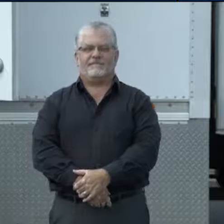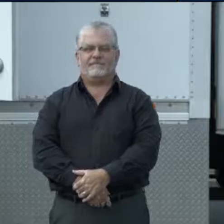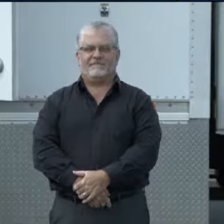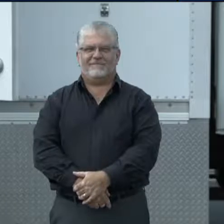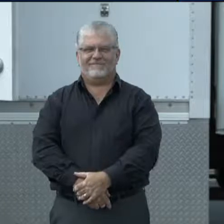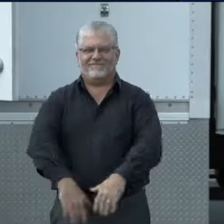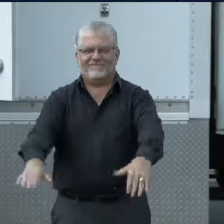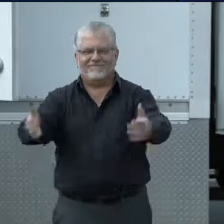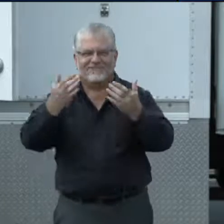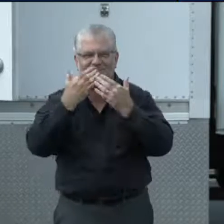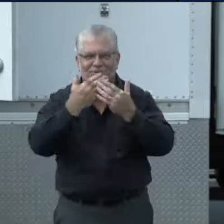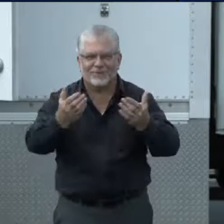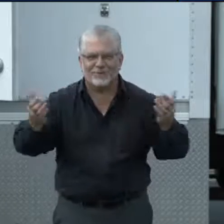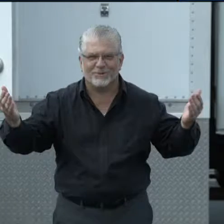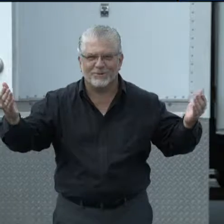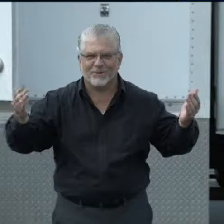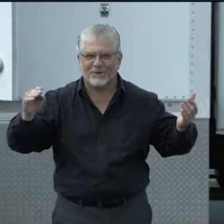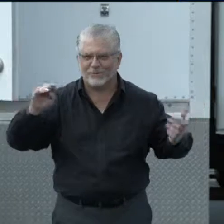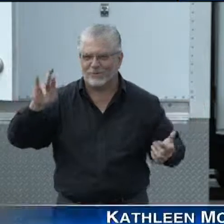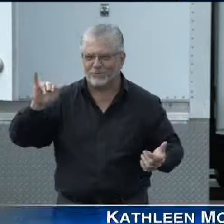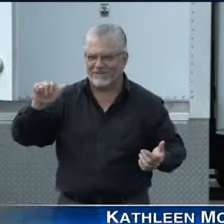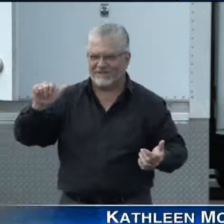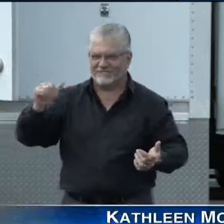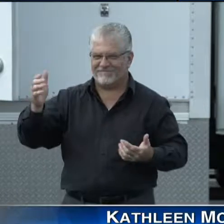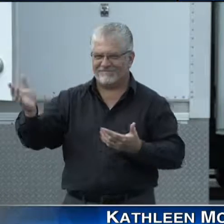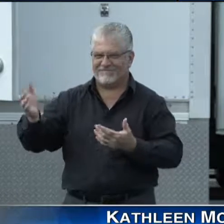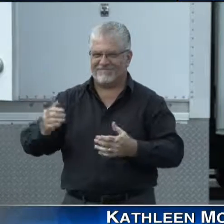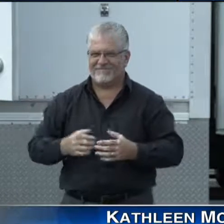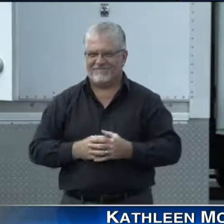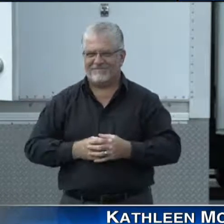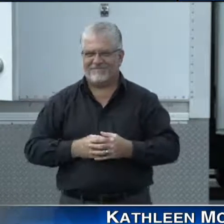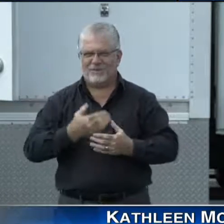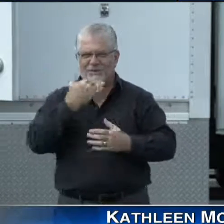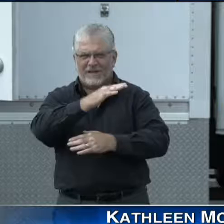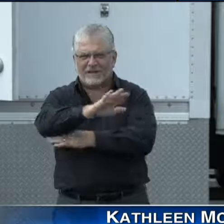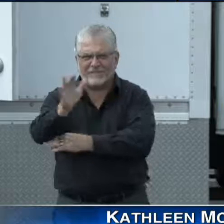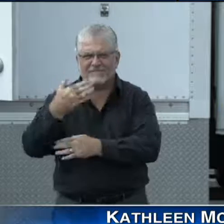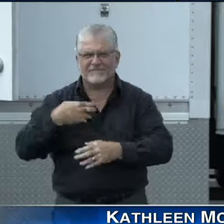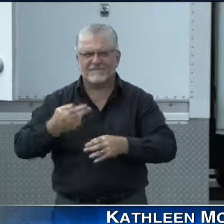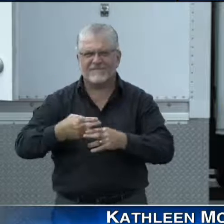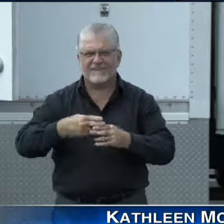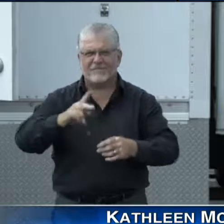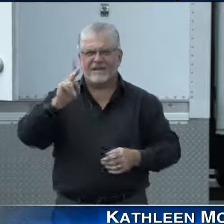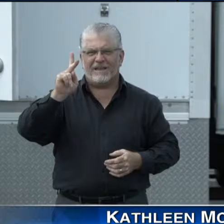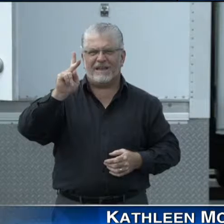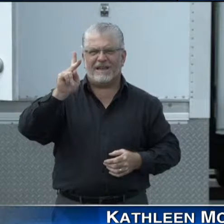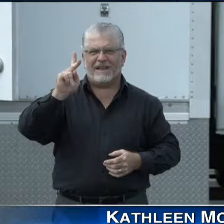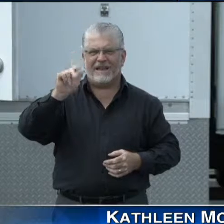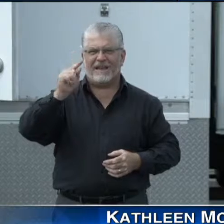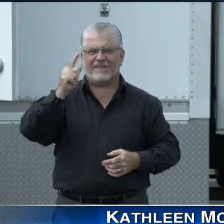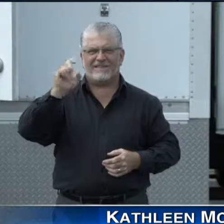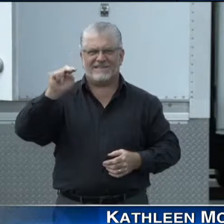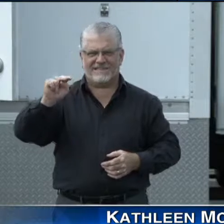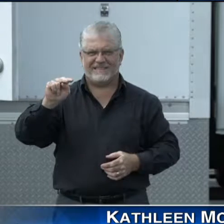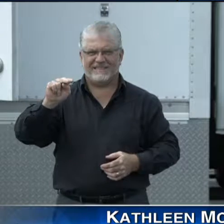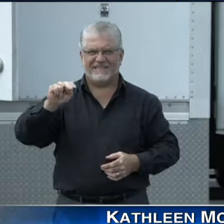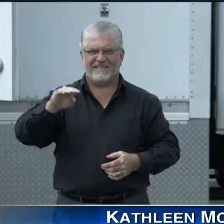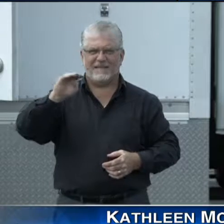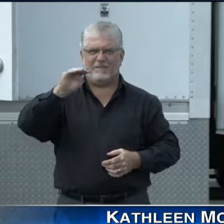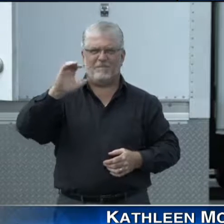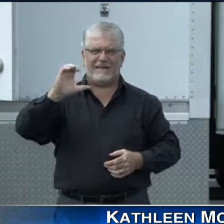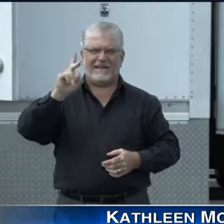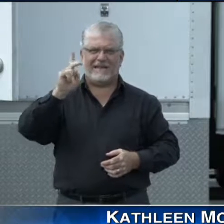Thank you, Maria. Good afternoon, everyone. I'm Kathleen McKenzie, Vice President of Community Affairs at Highmark Blue